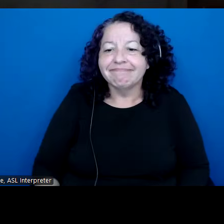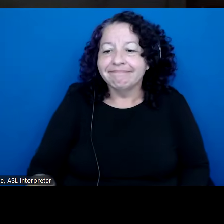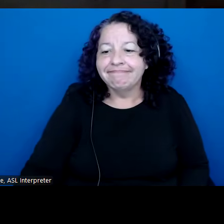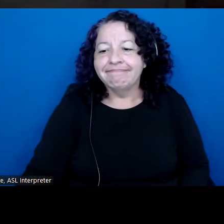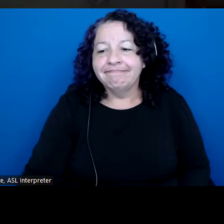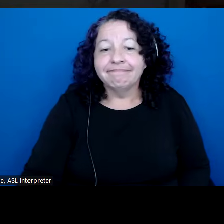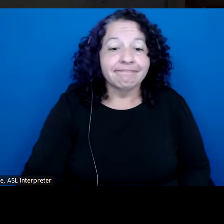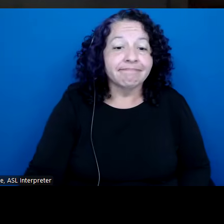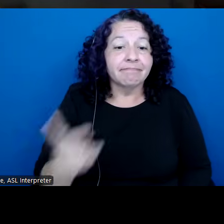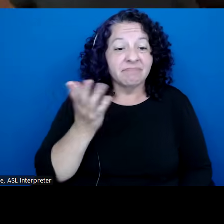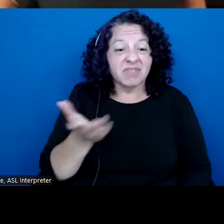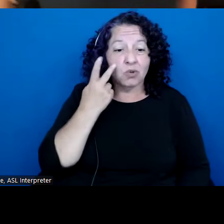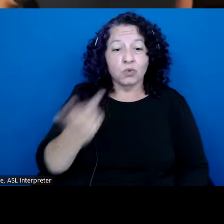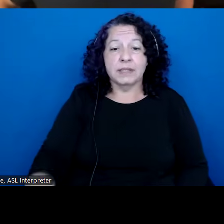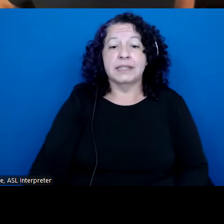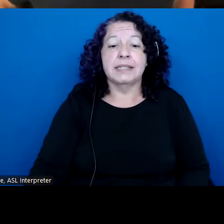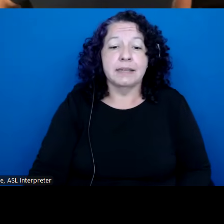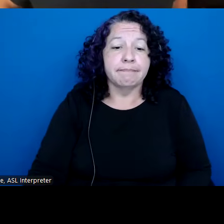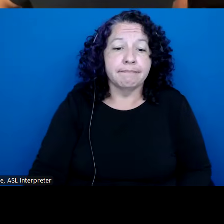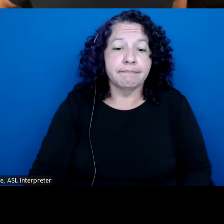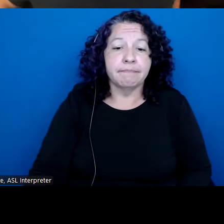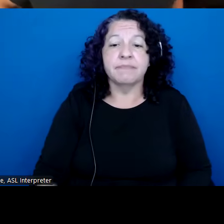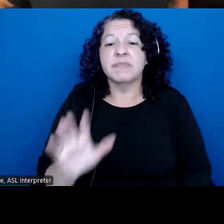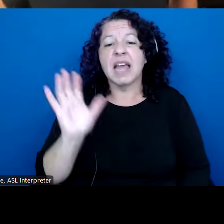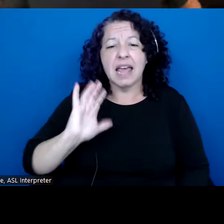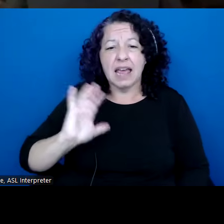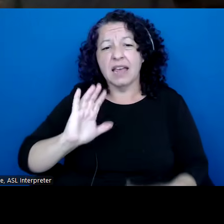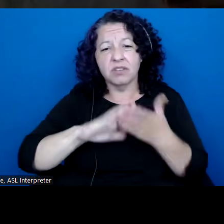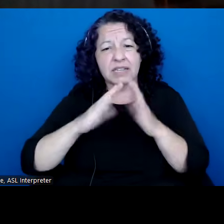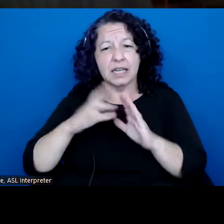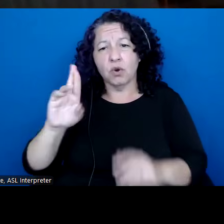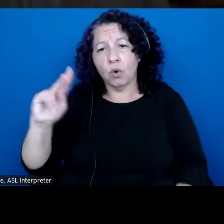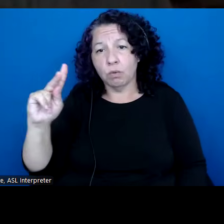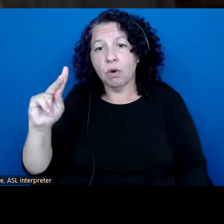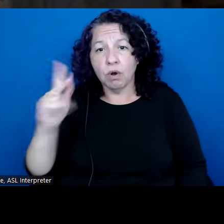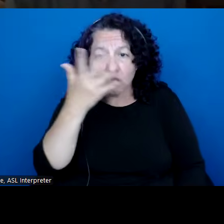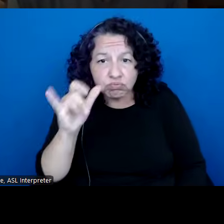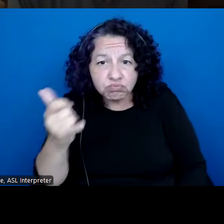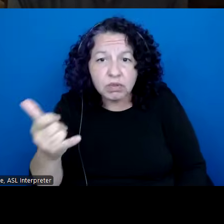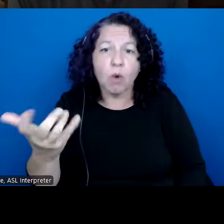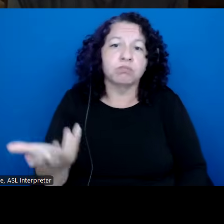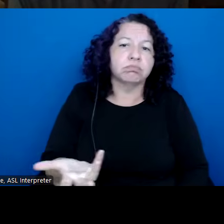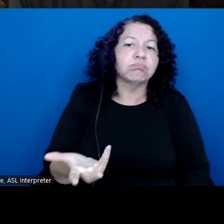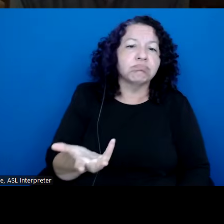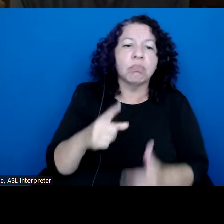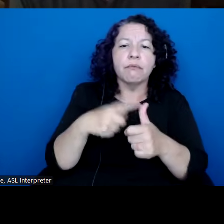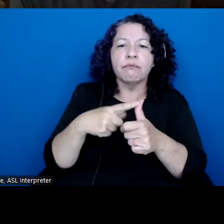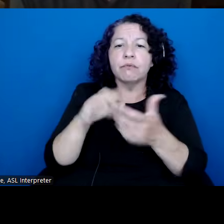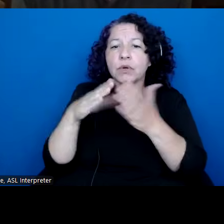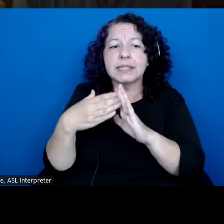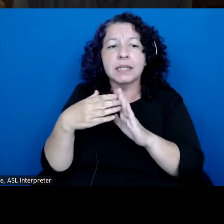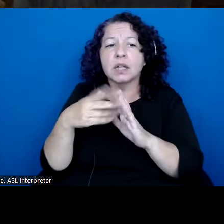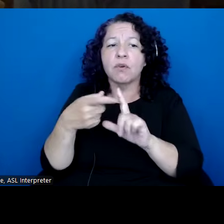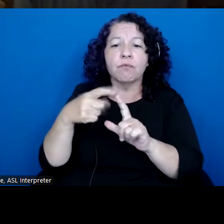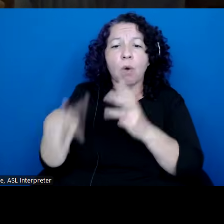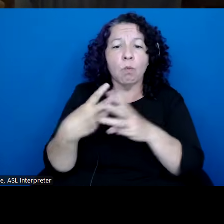Here you see what the ancient city of Uruk looks like today. This was the first city in world